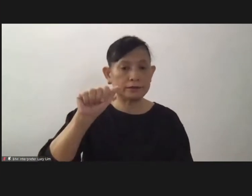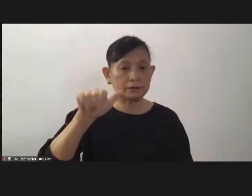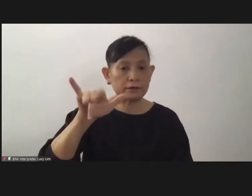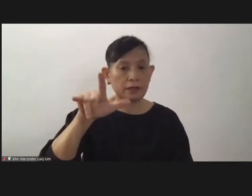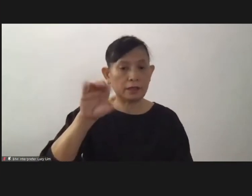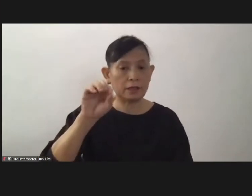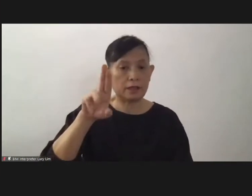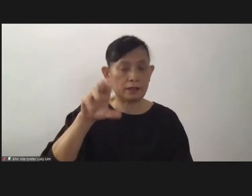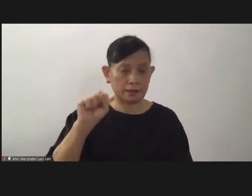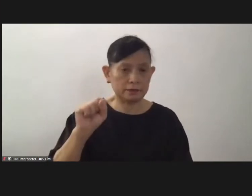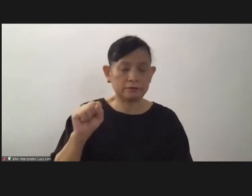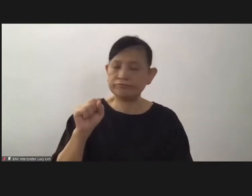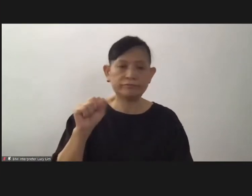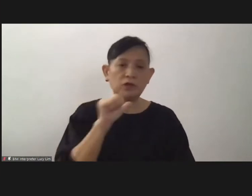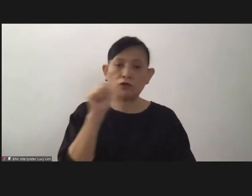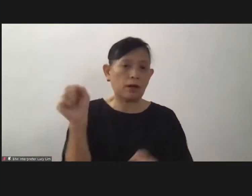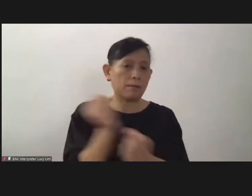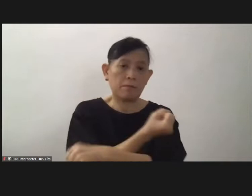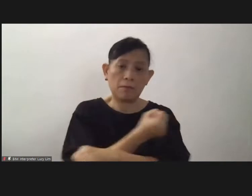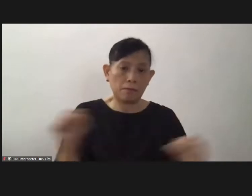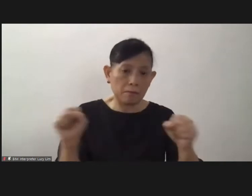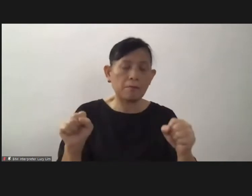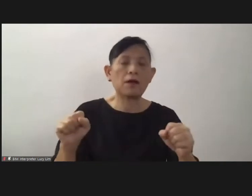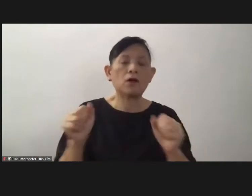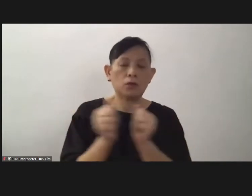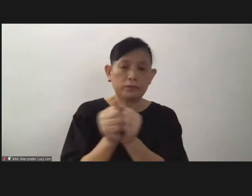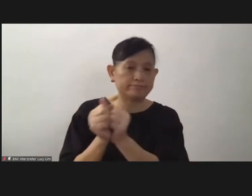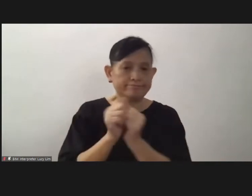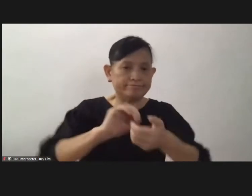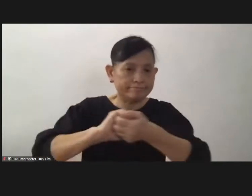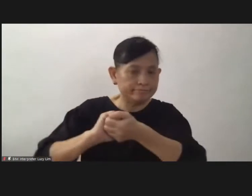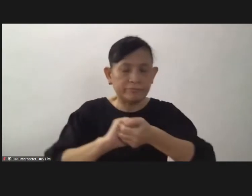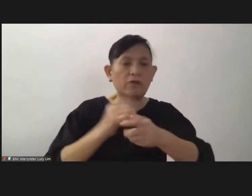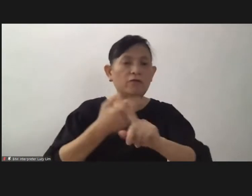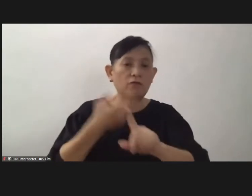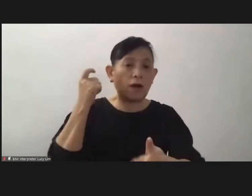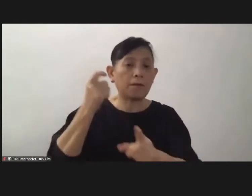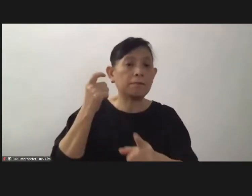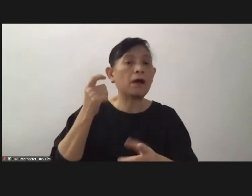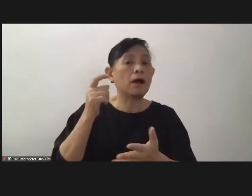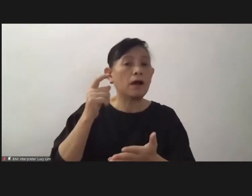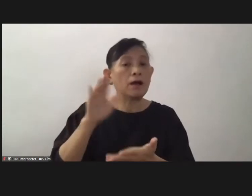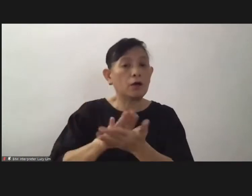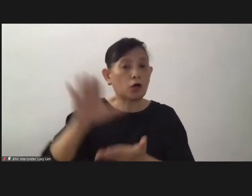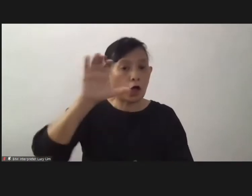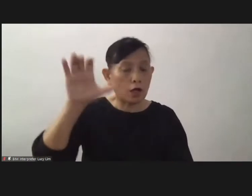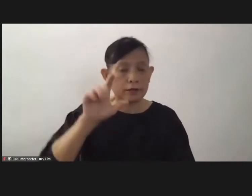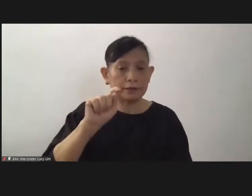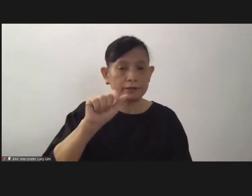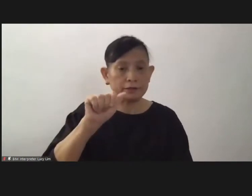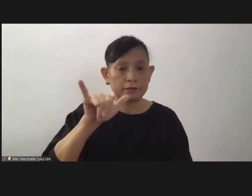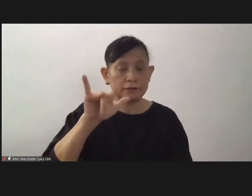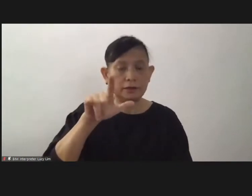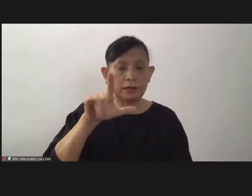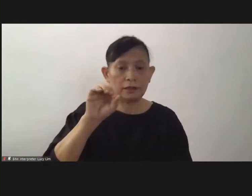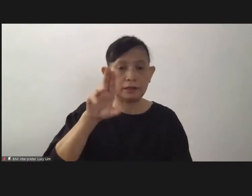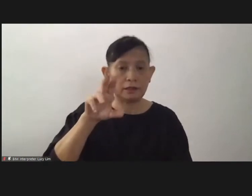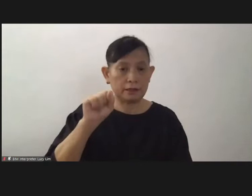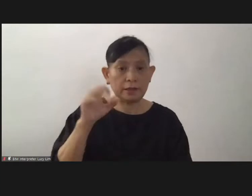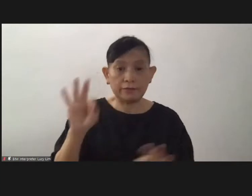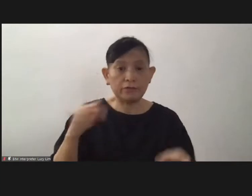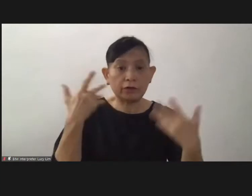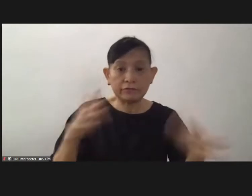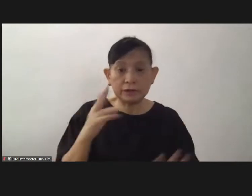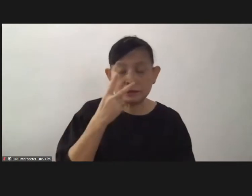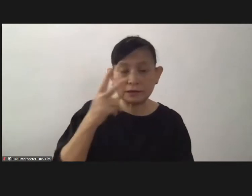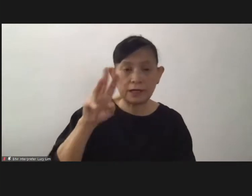possible without the amazing partnership and hard work from Taylor's College. If you have been to any of MIDP's events, you would